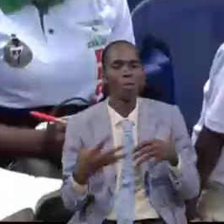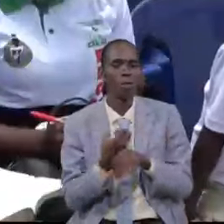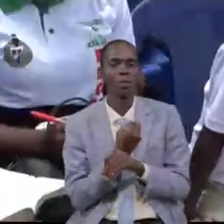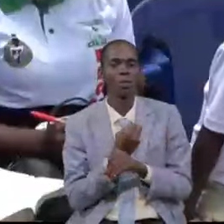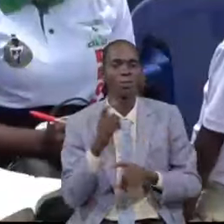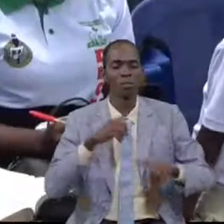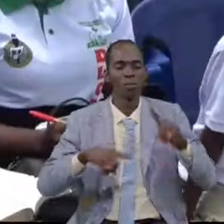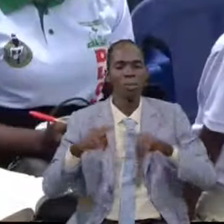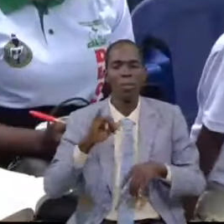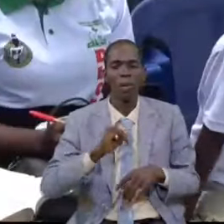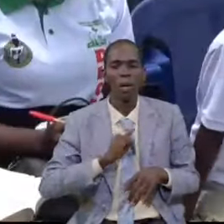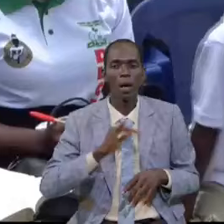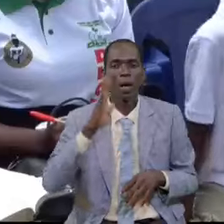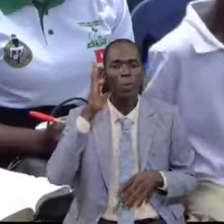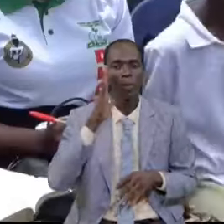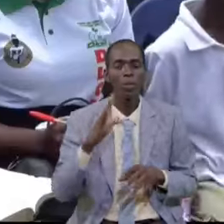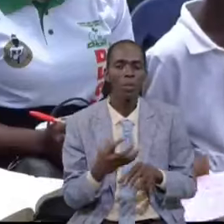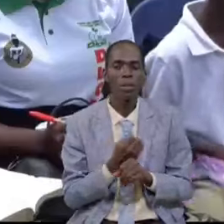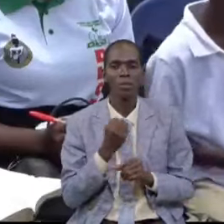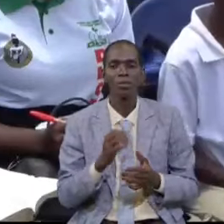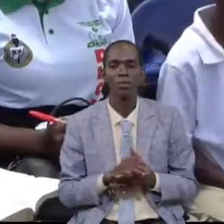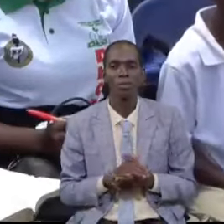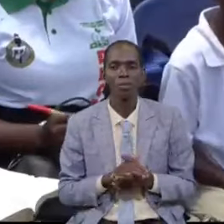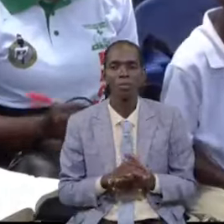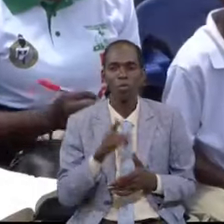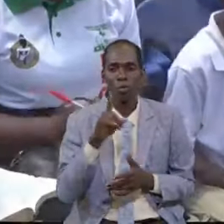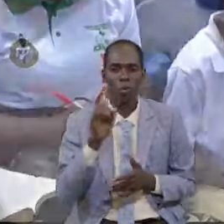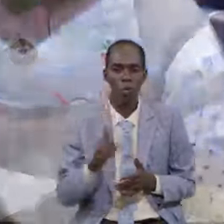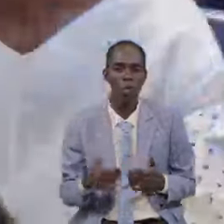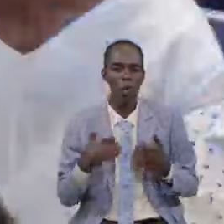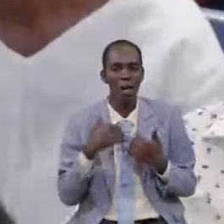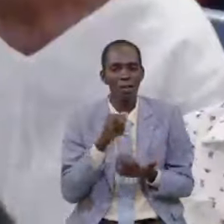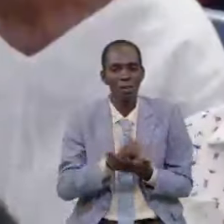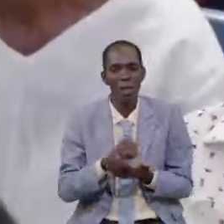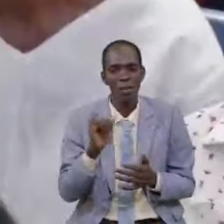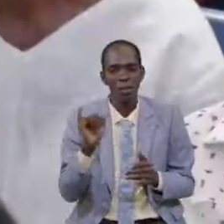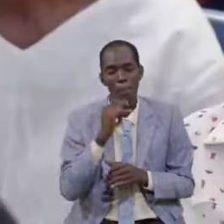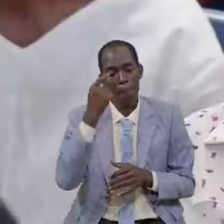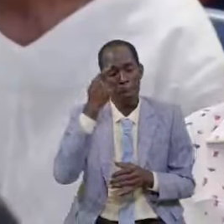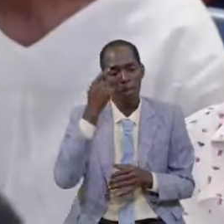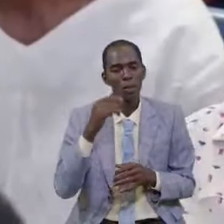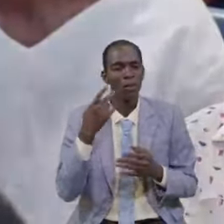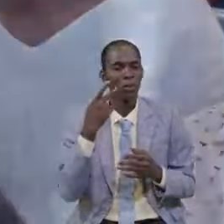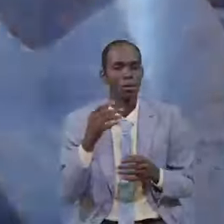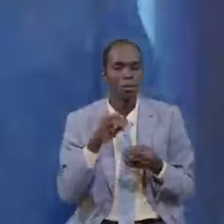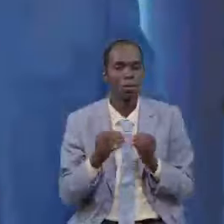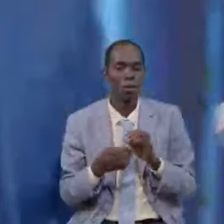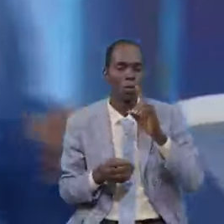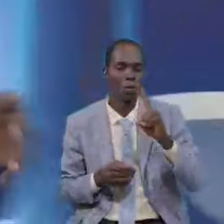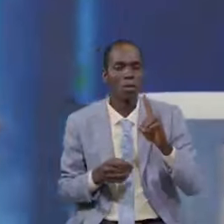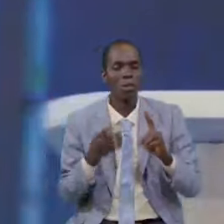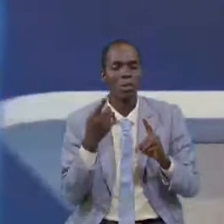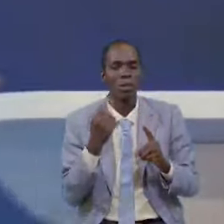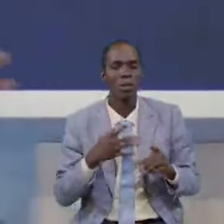win. You must have that, my number one, the willingness to move towards glory. Number